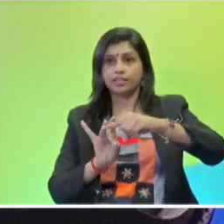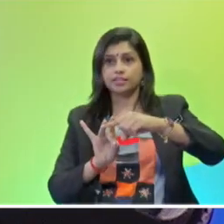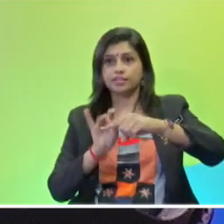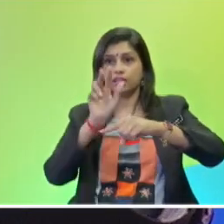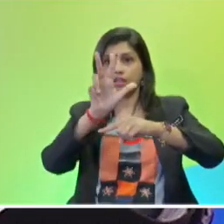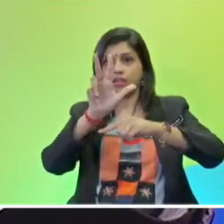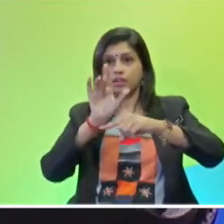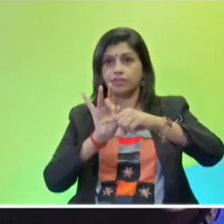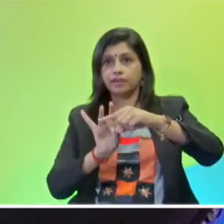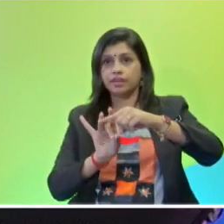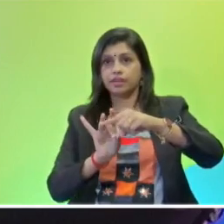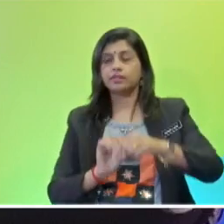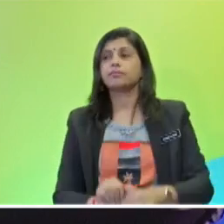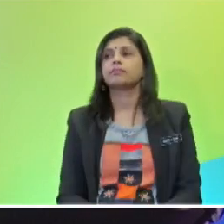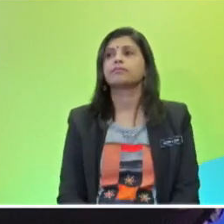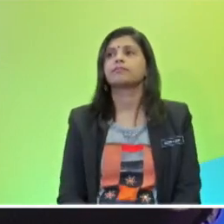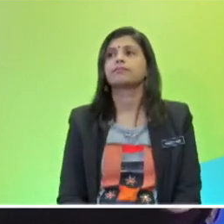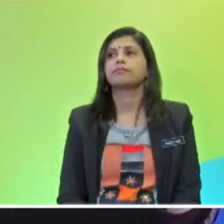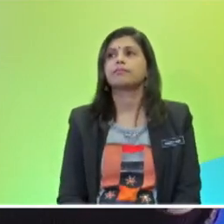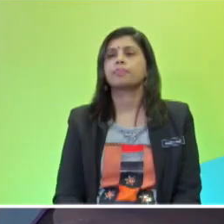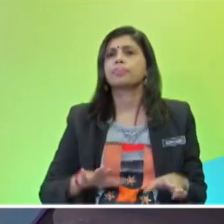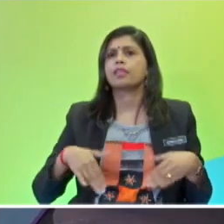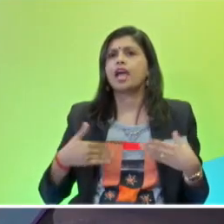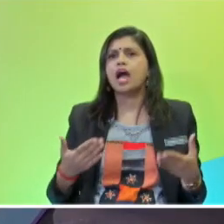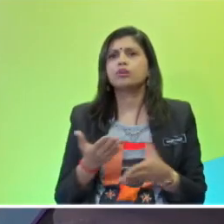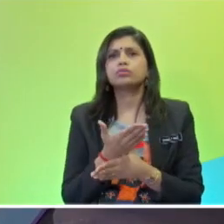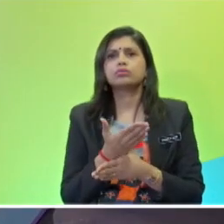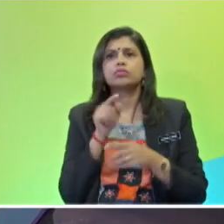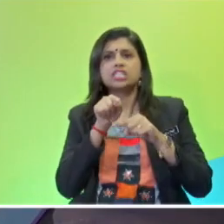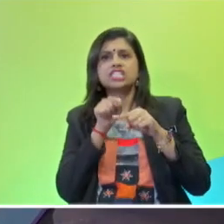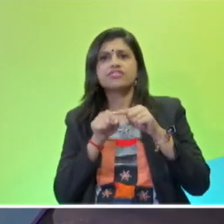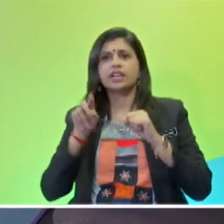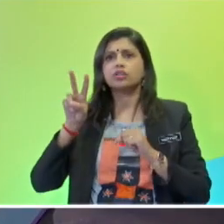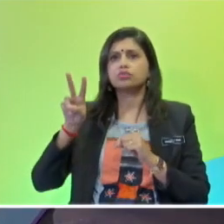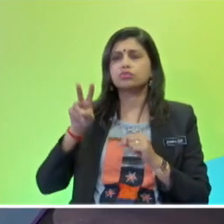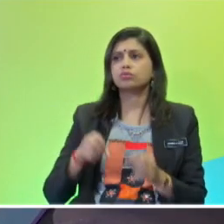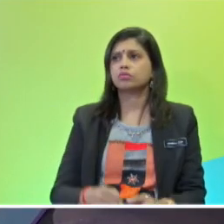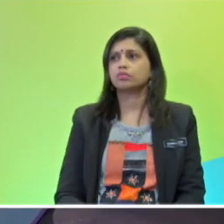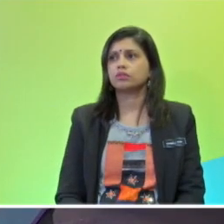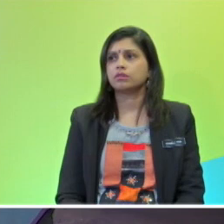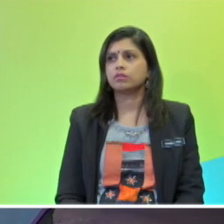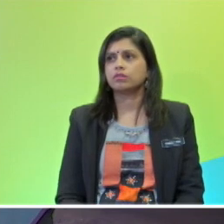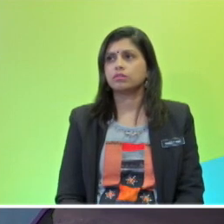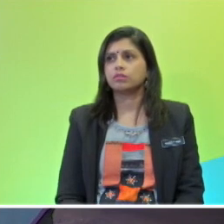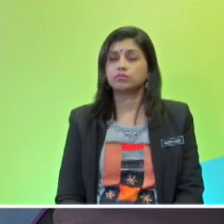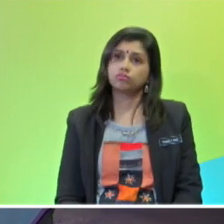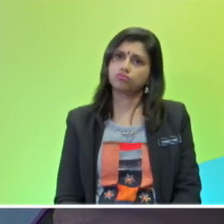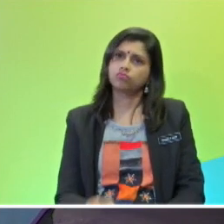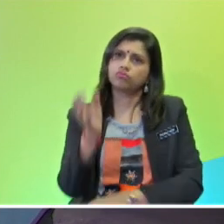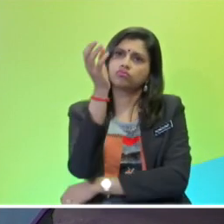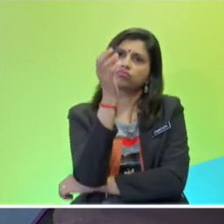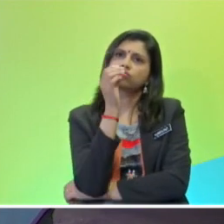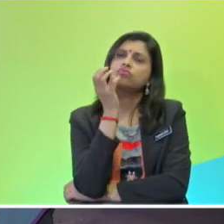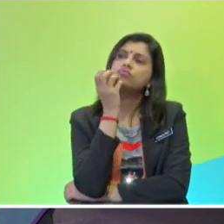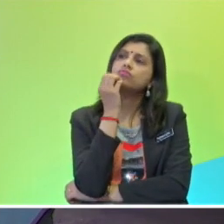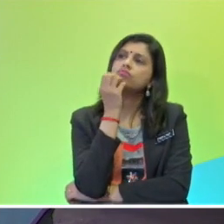it correct? Yes. Now, how we are going to divide it into 2? Oh, that's a very good question.